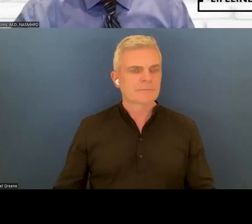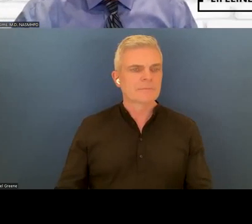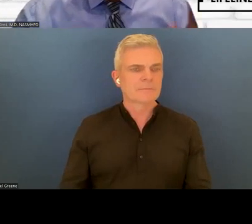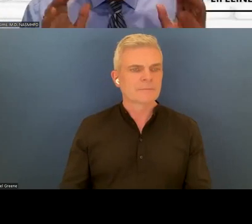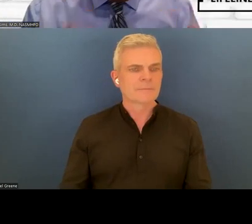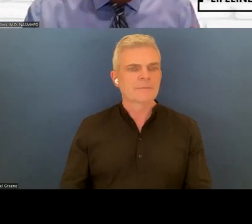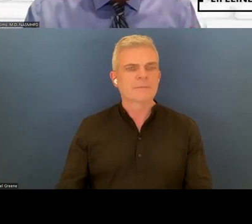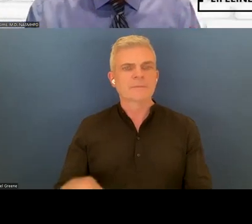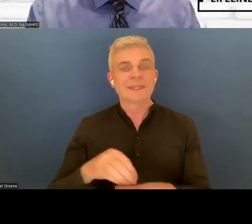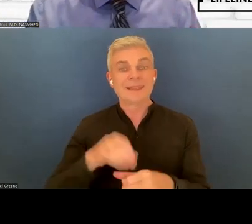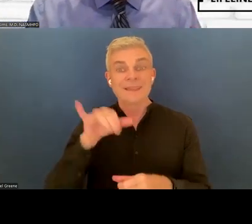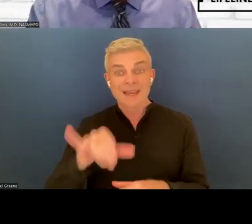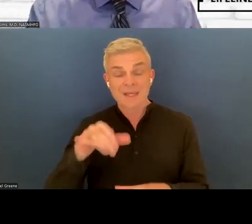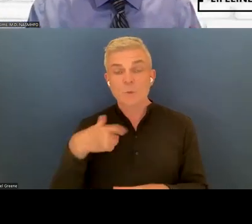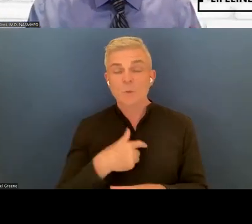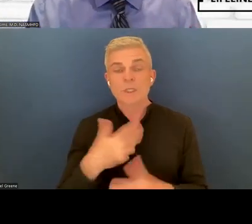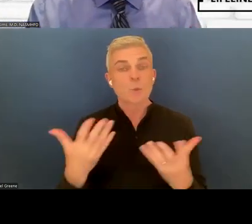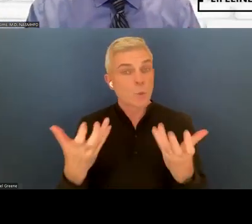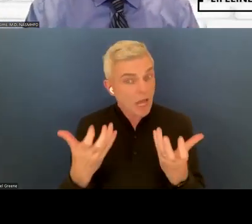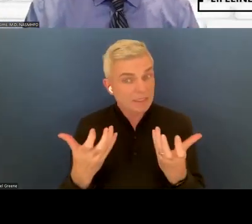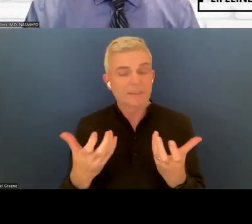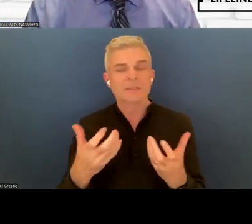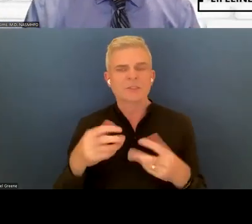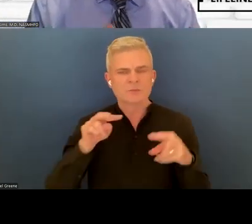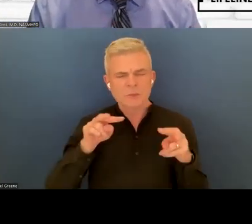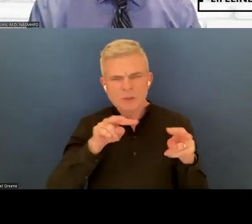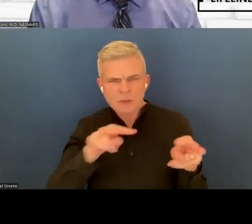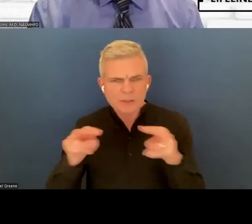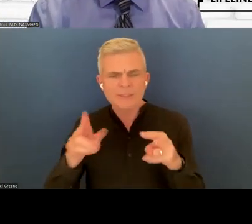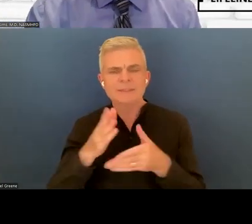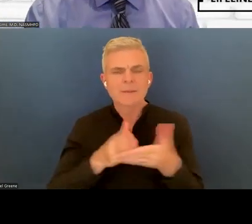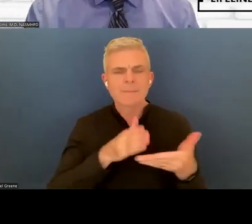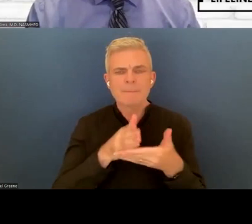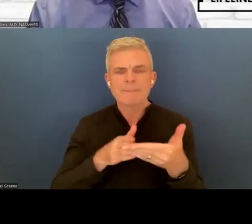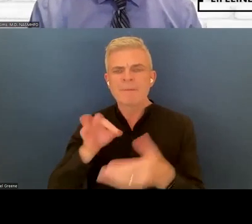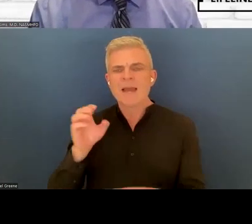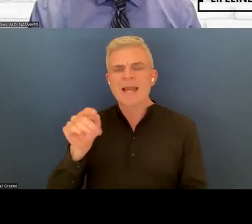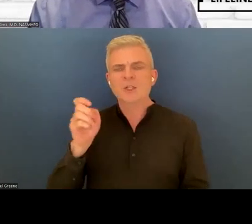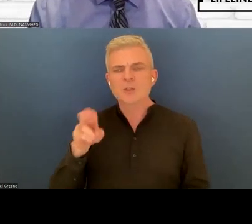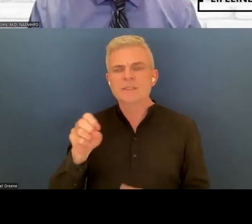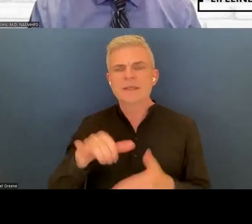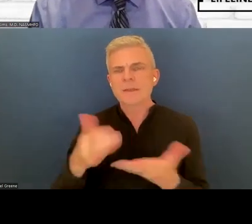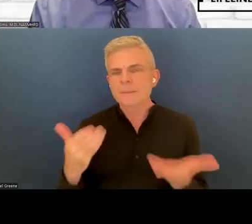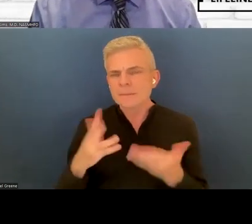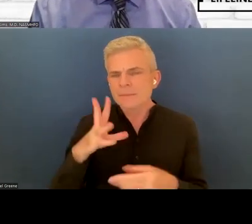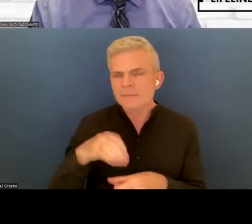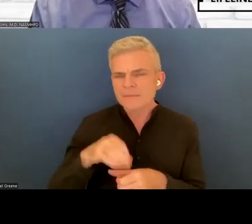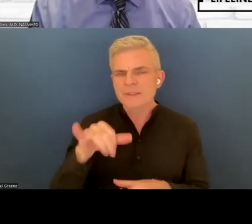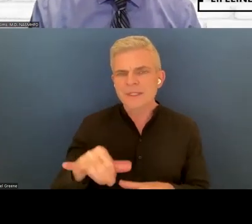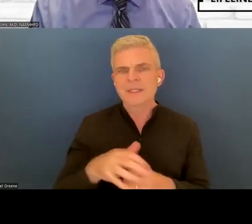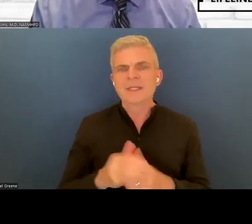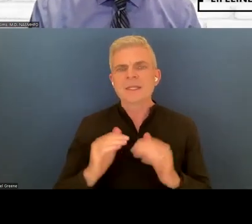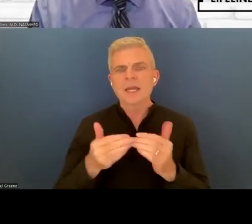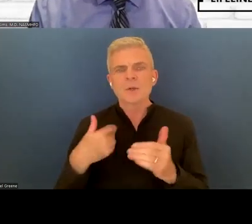Now, in this, what we wanted to do was taking a look at some of the factors that may be involved in this and how we can